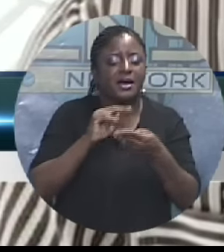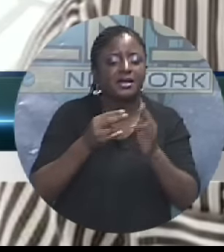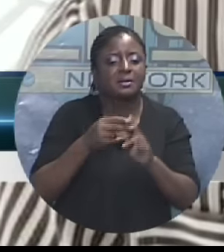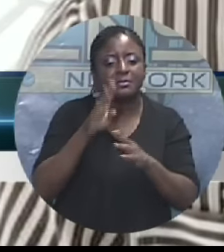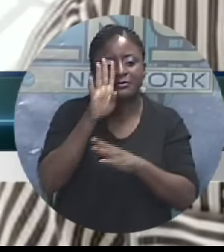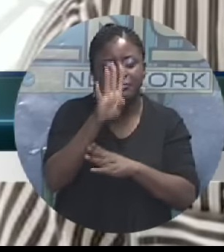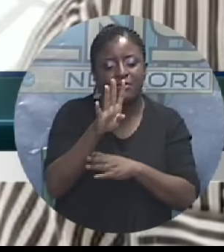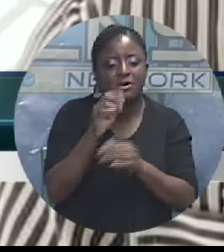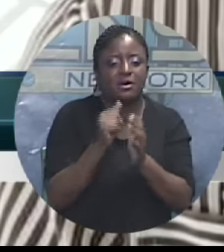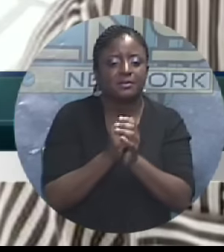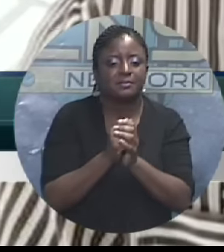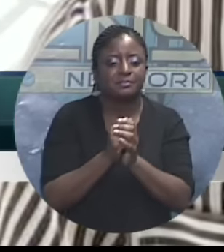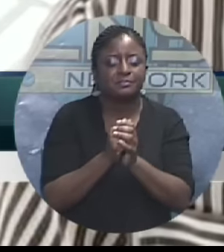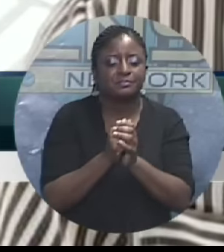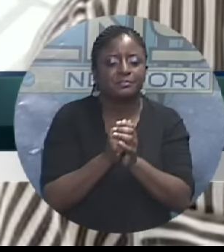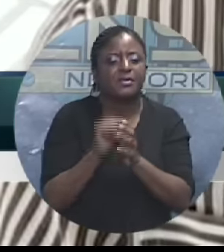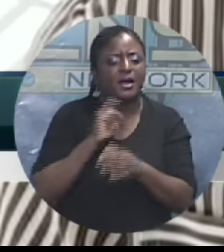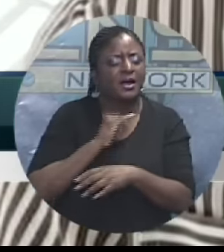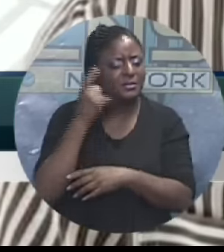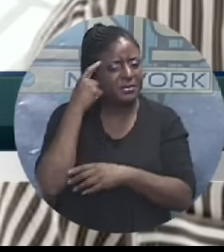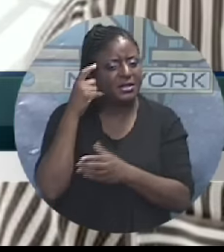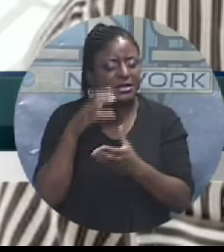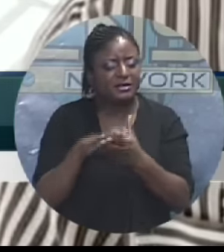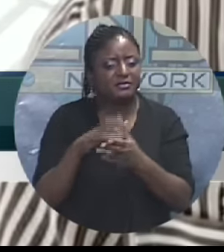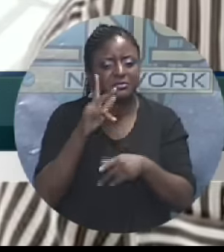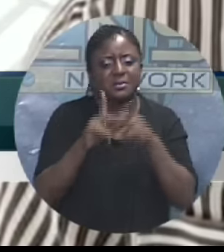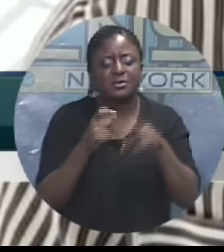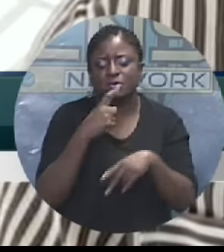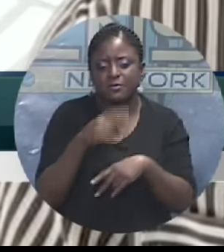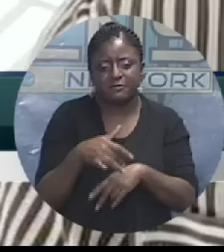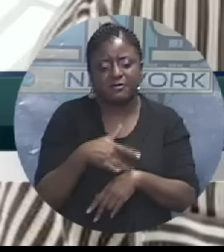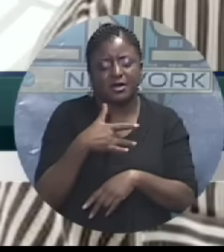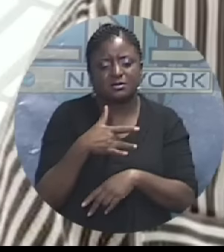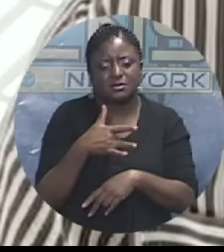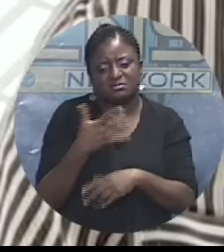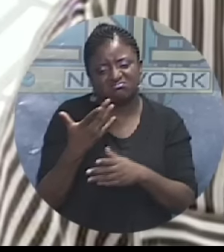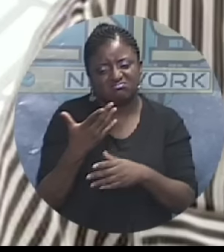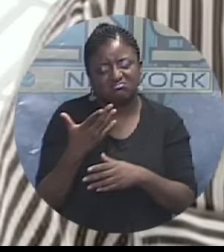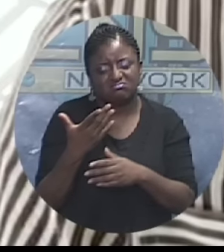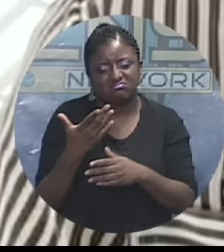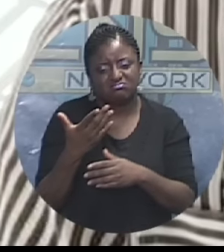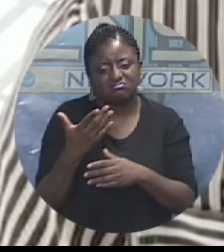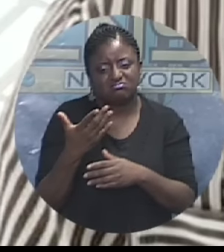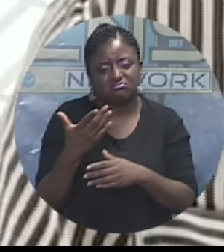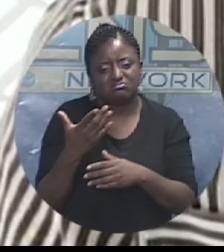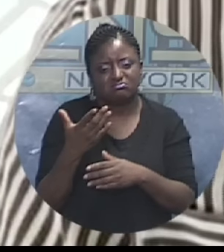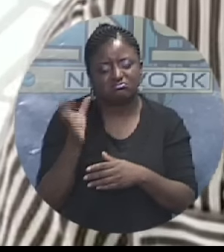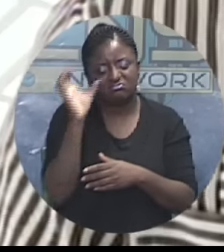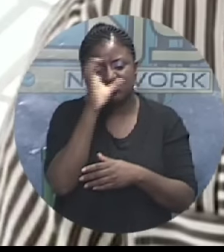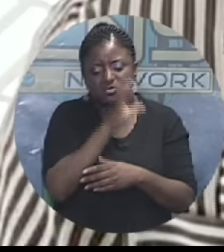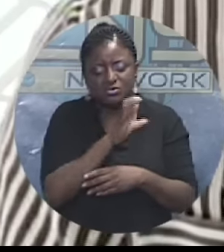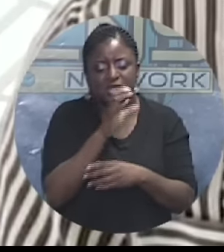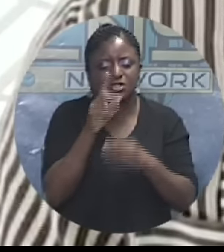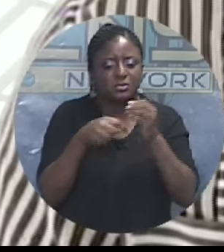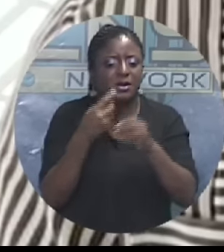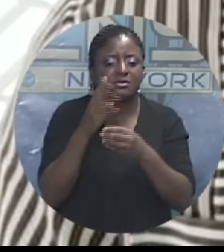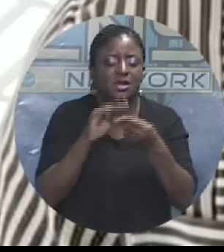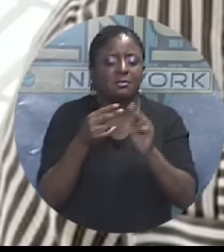who felt some kind of way about Bill number 4, I think they married that